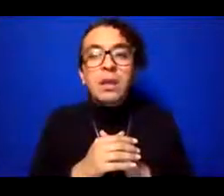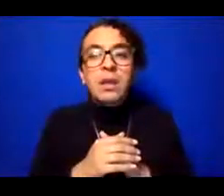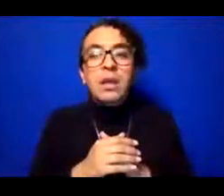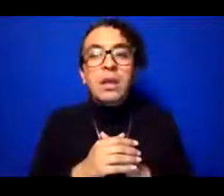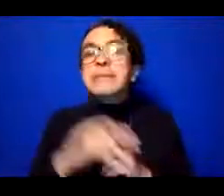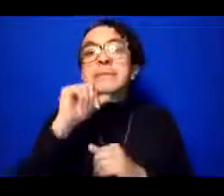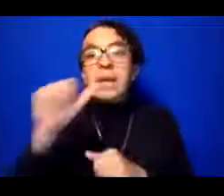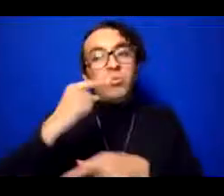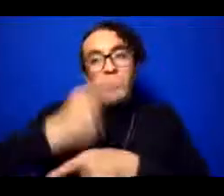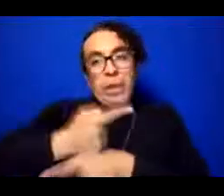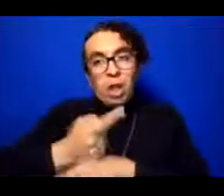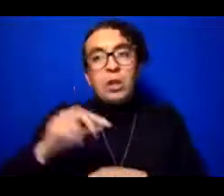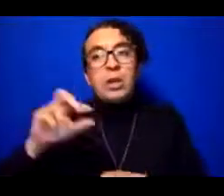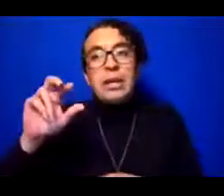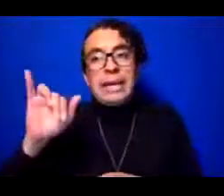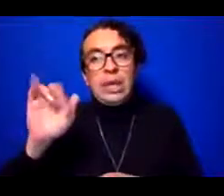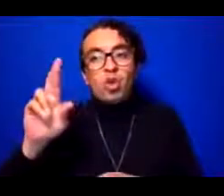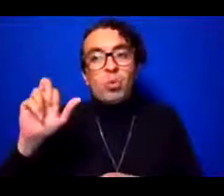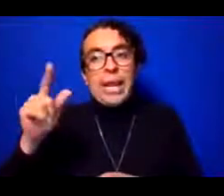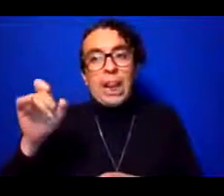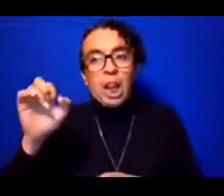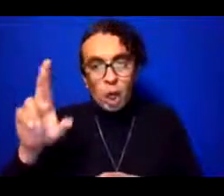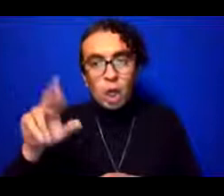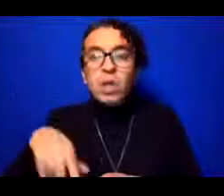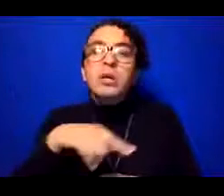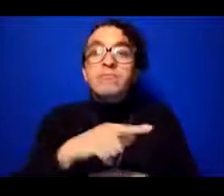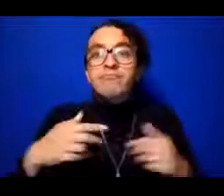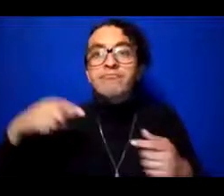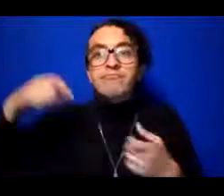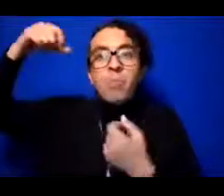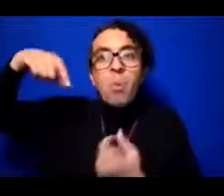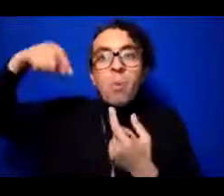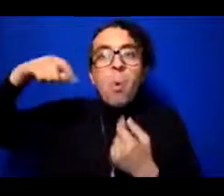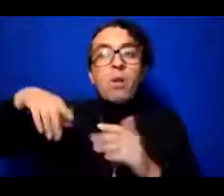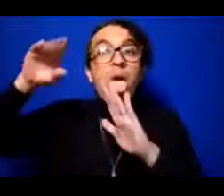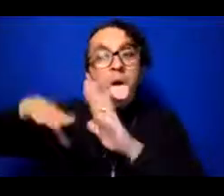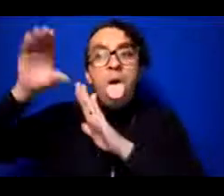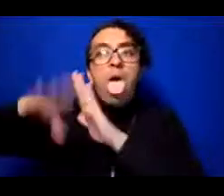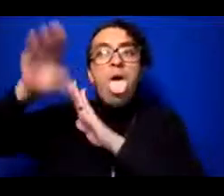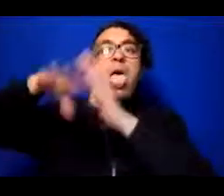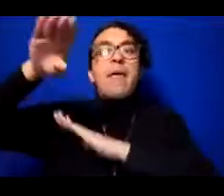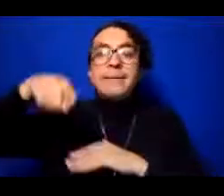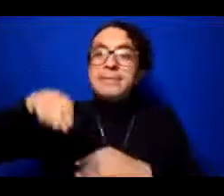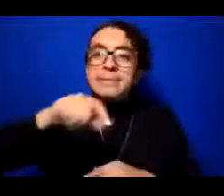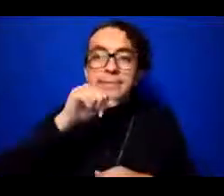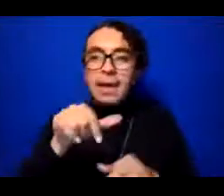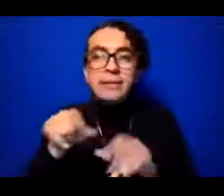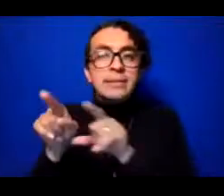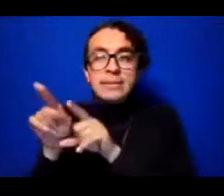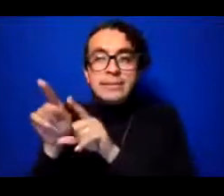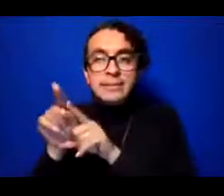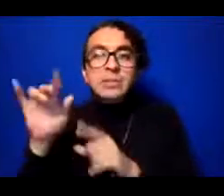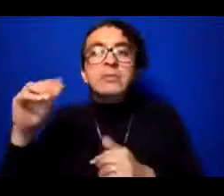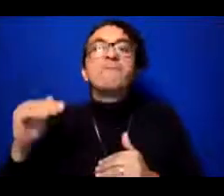irregular, and their hormones are just kind of fluctuating. They're not going evenly throughout their cycle as they do as grown,